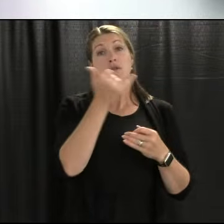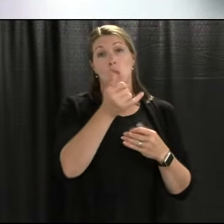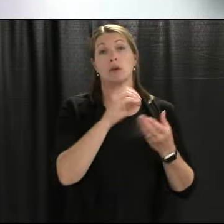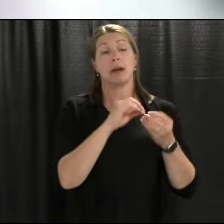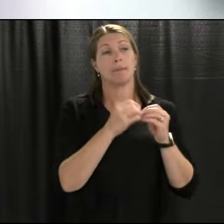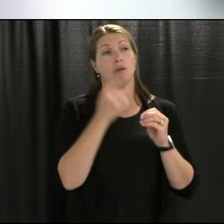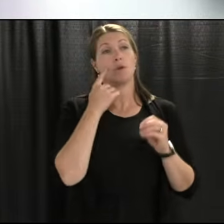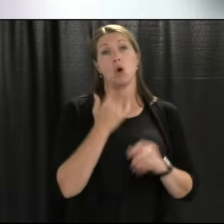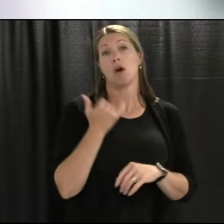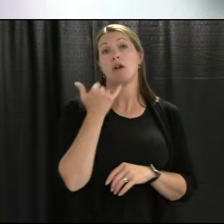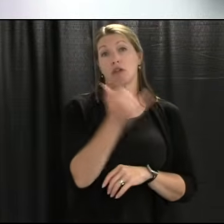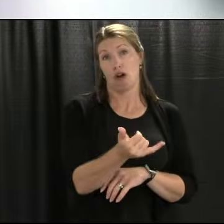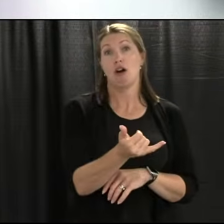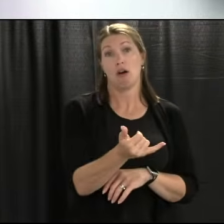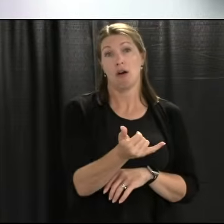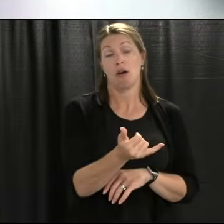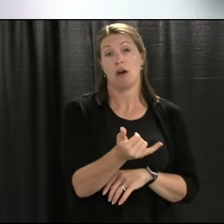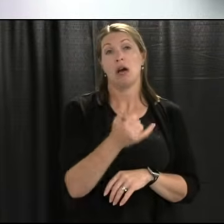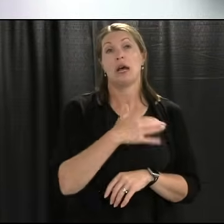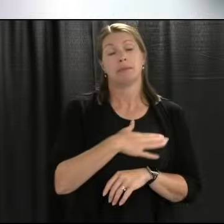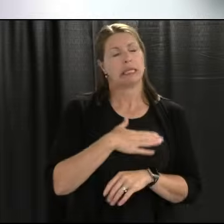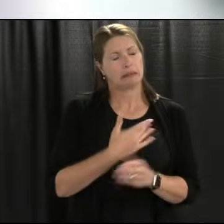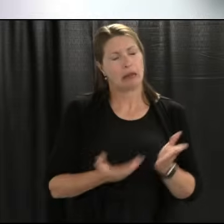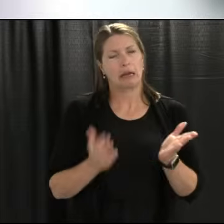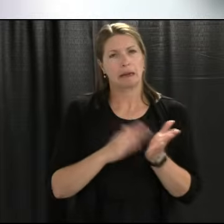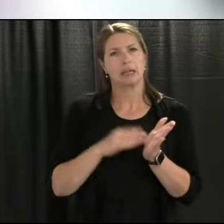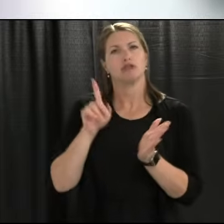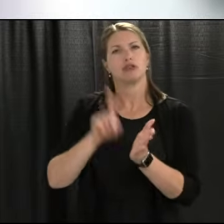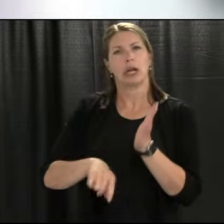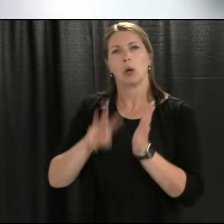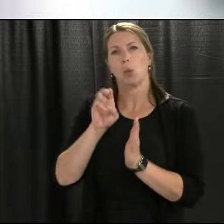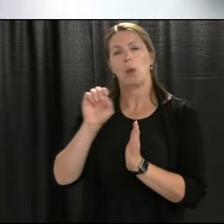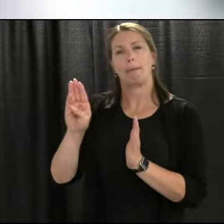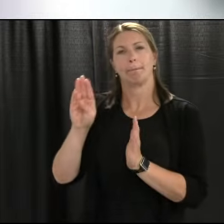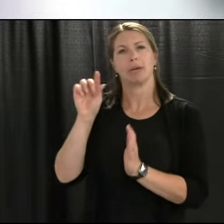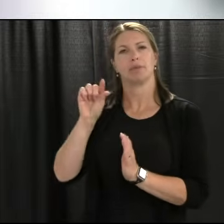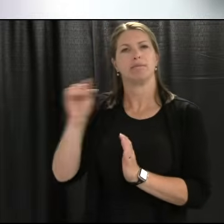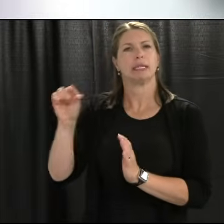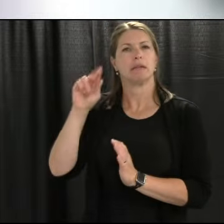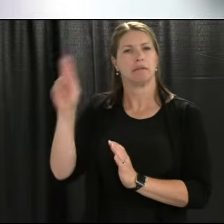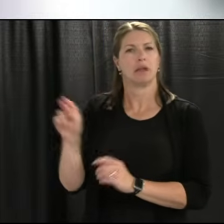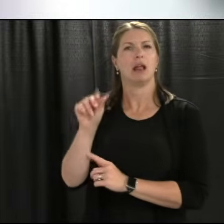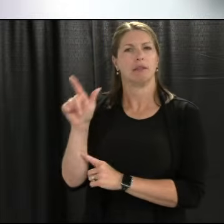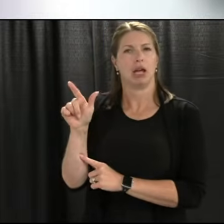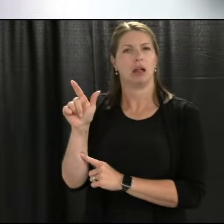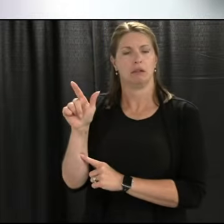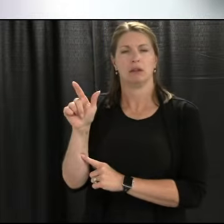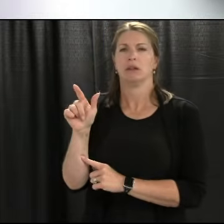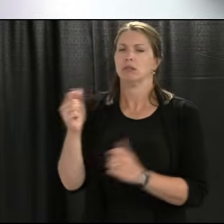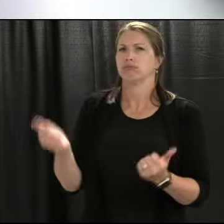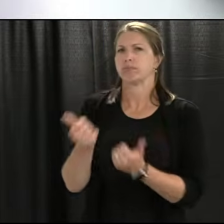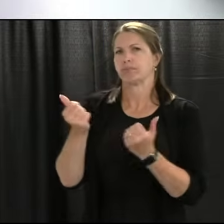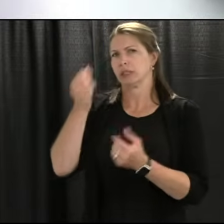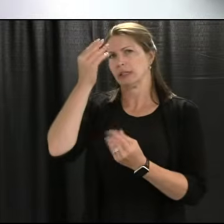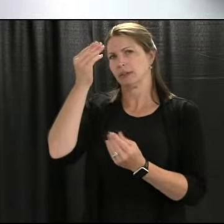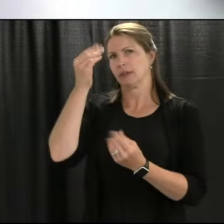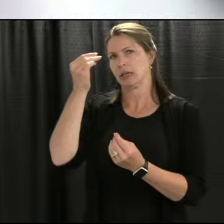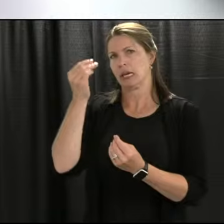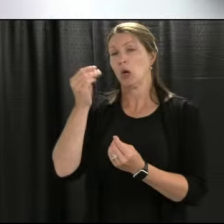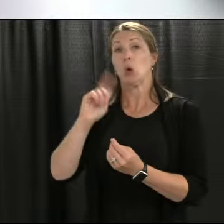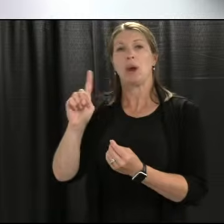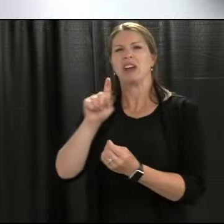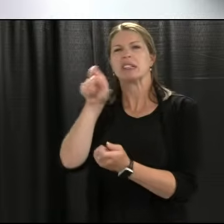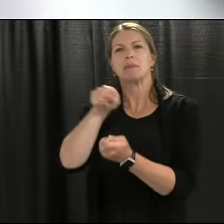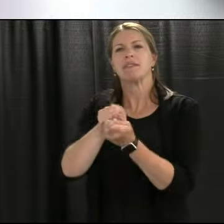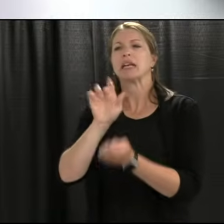those arrangements. And I would direct you to the Government of Newfoundland and Labrador website, and specifically Families and Affordability